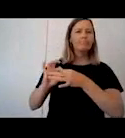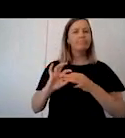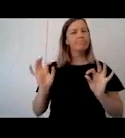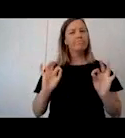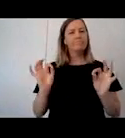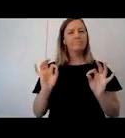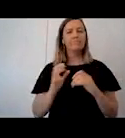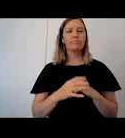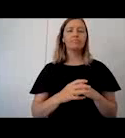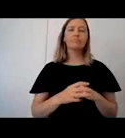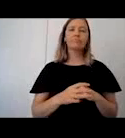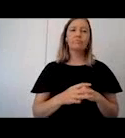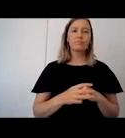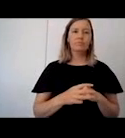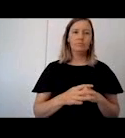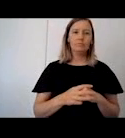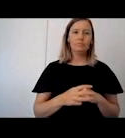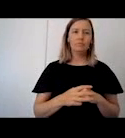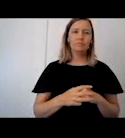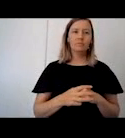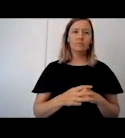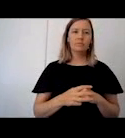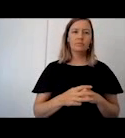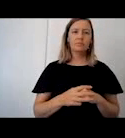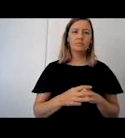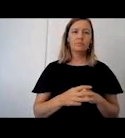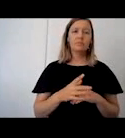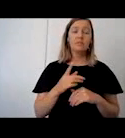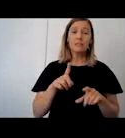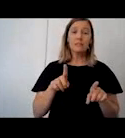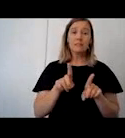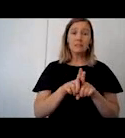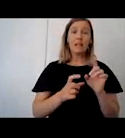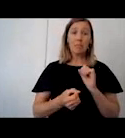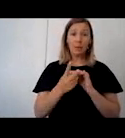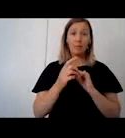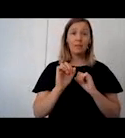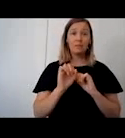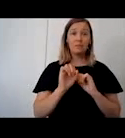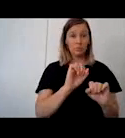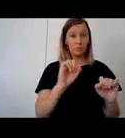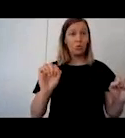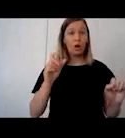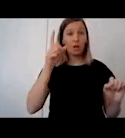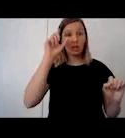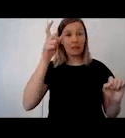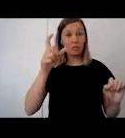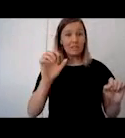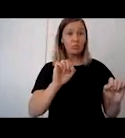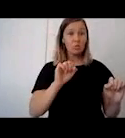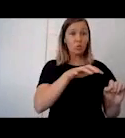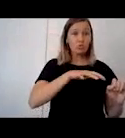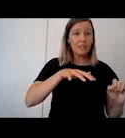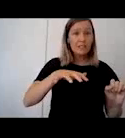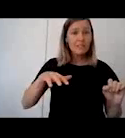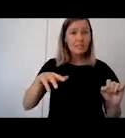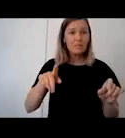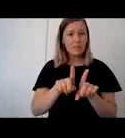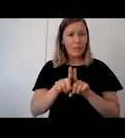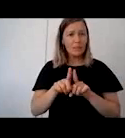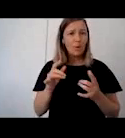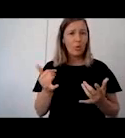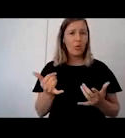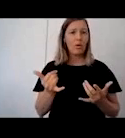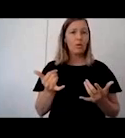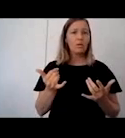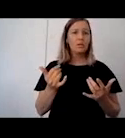ideal. Is that something that happens as well in your country region? And